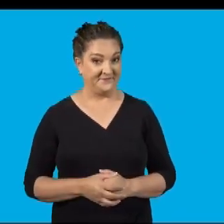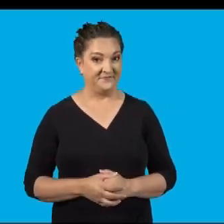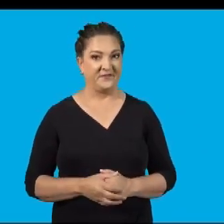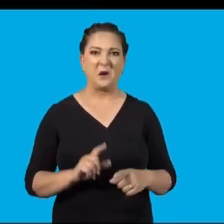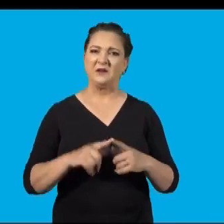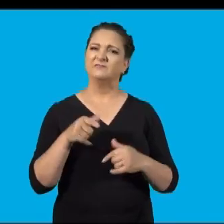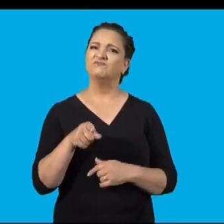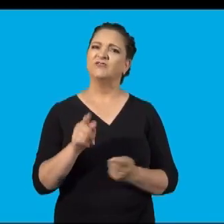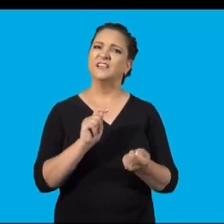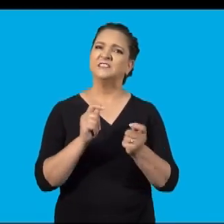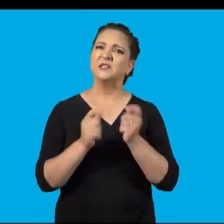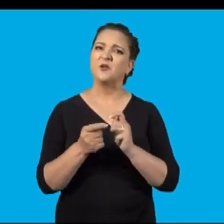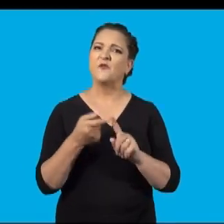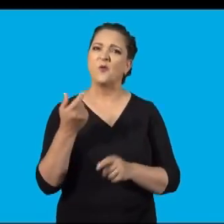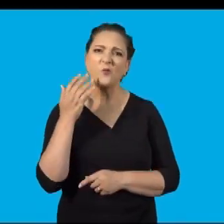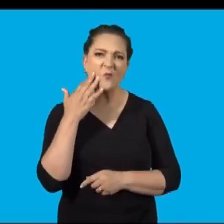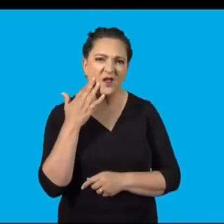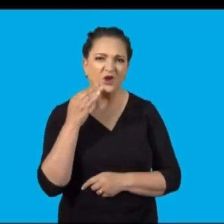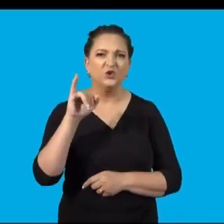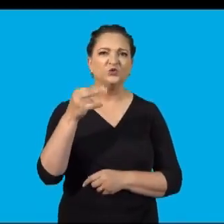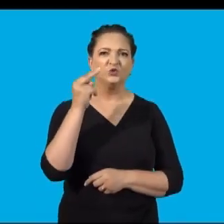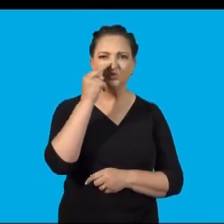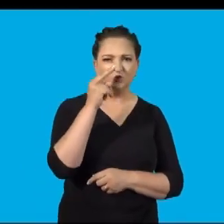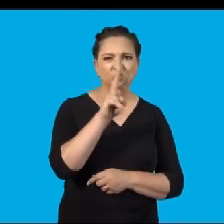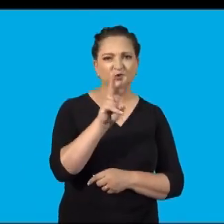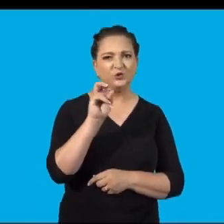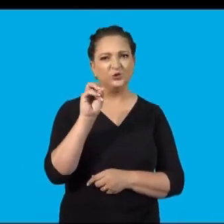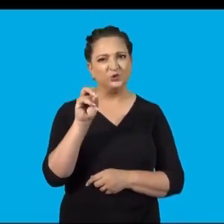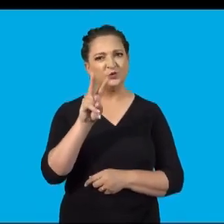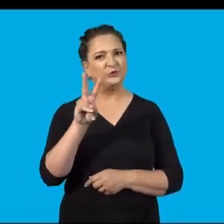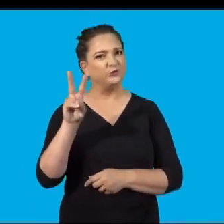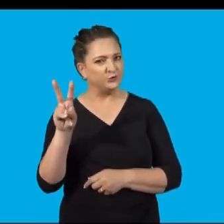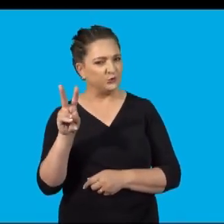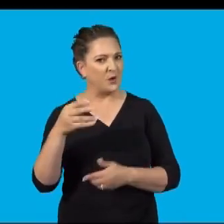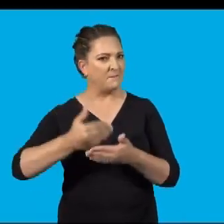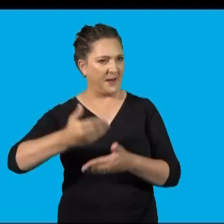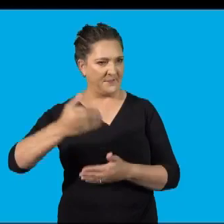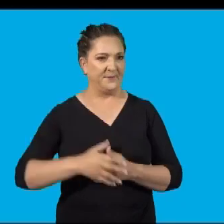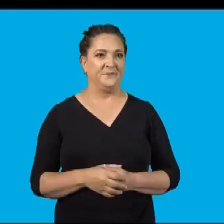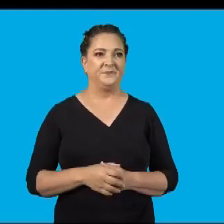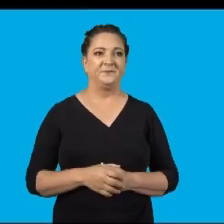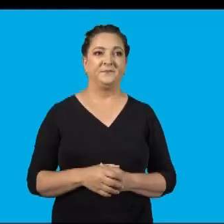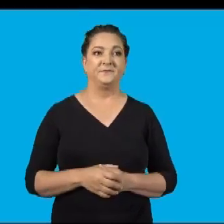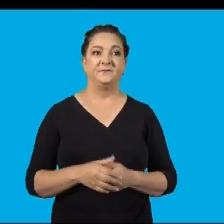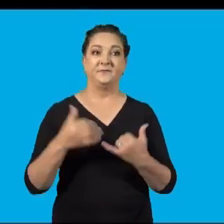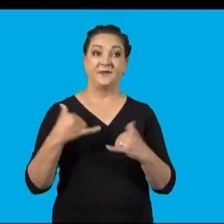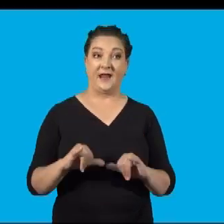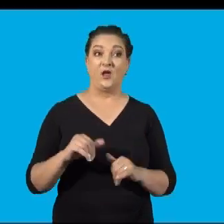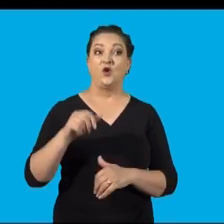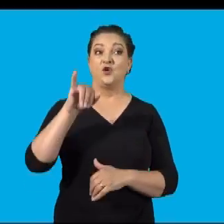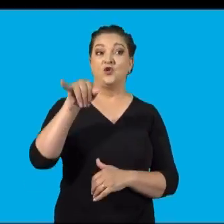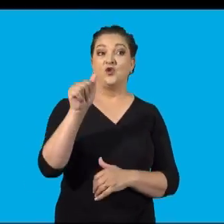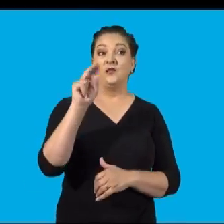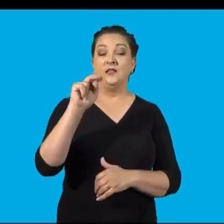is adapted from the June 2022 paper, and it reads: Yantis Limited.